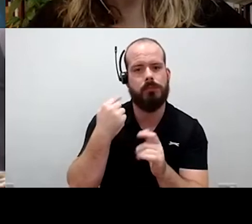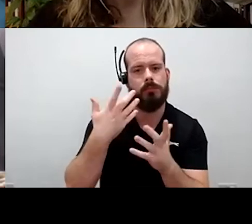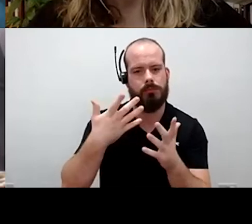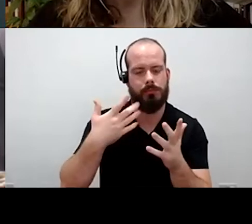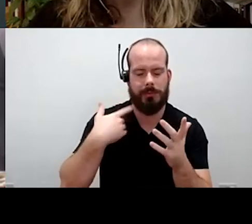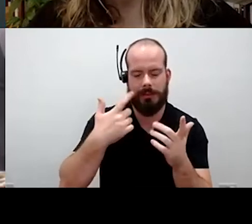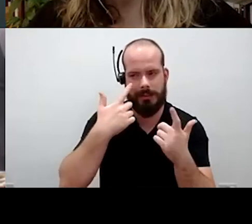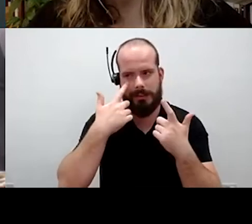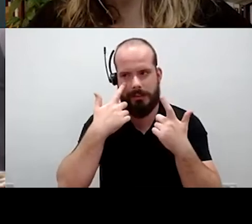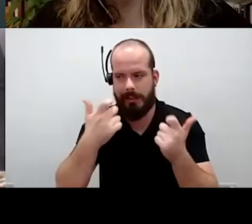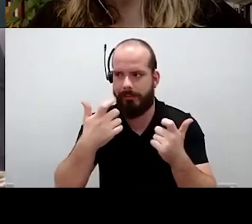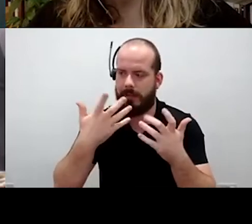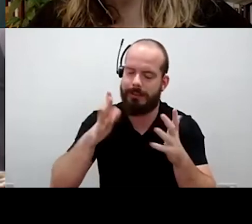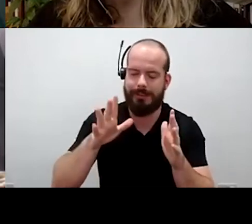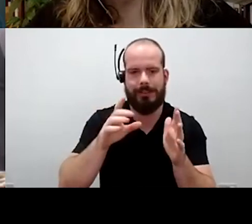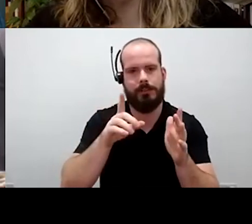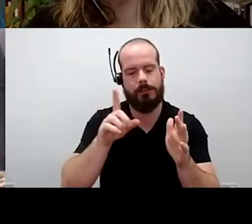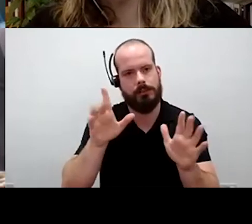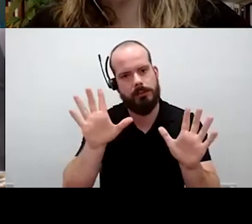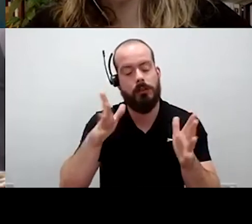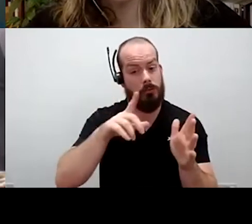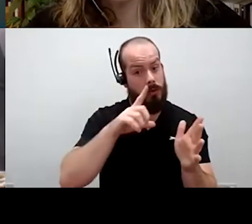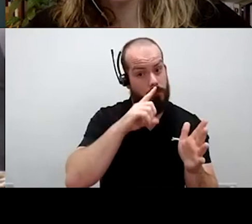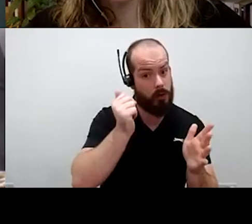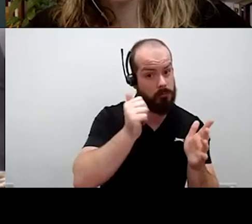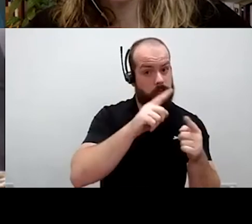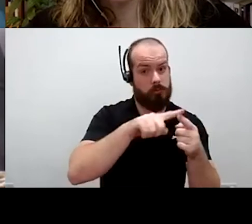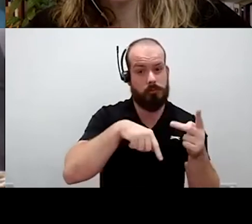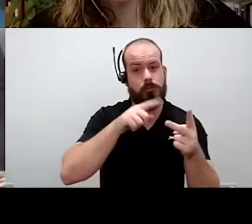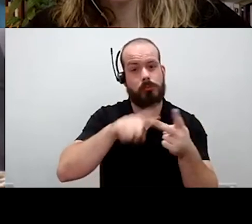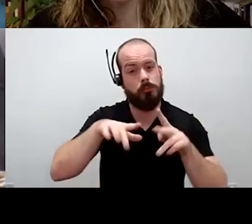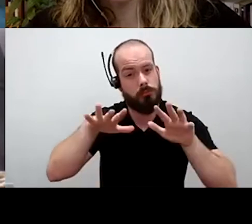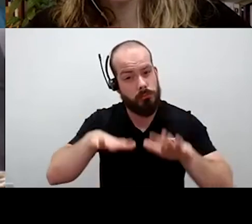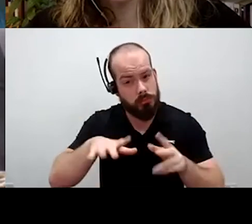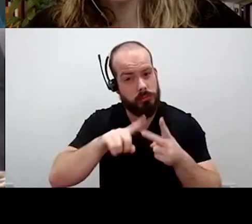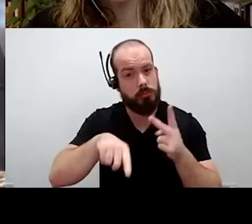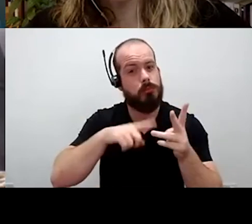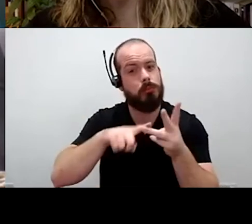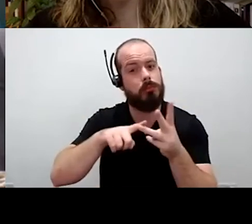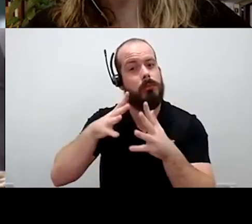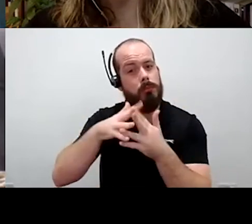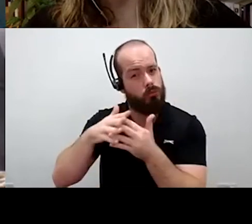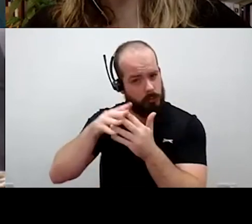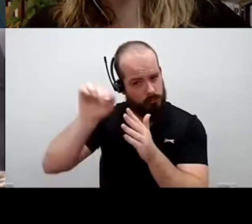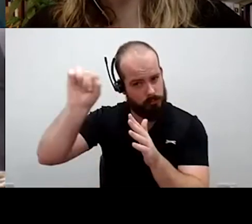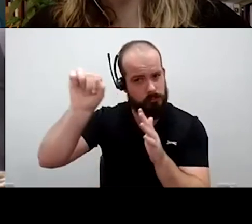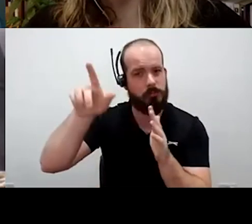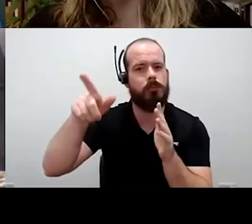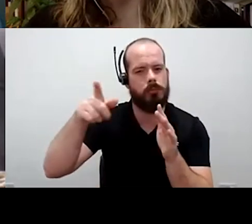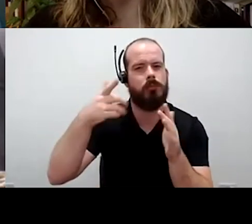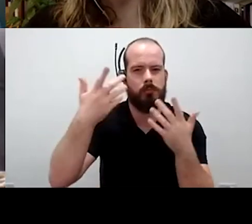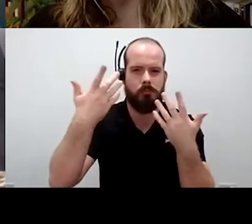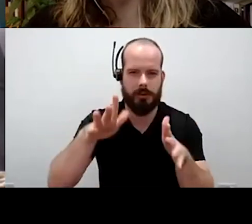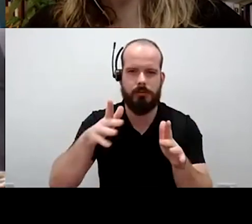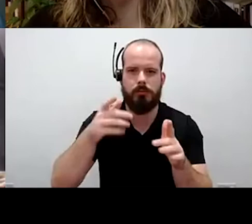claimed it and never been refuted, in France or the UK or the USA, which actually acknowledged the